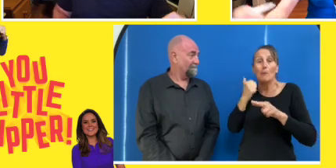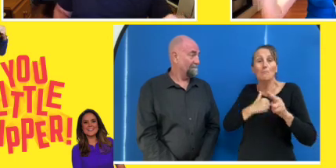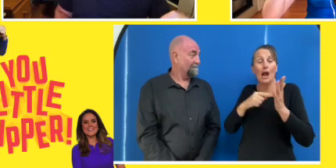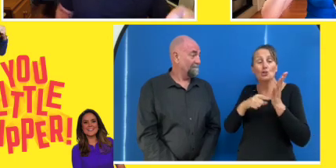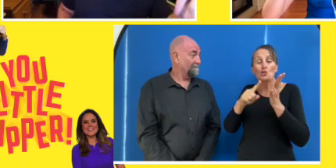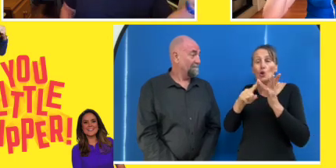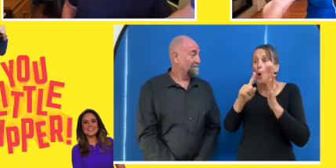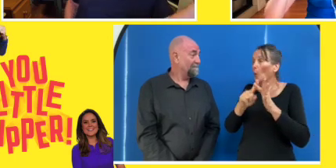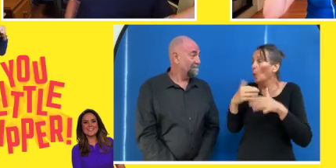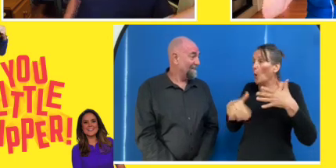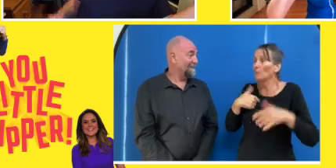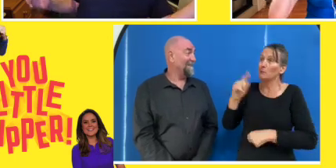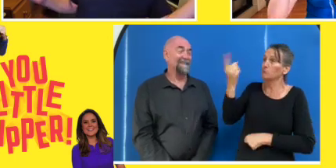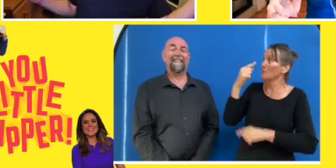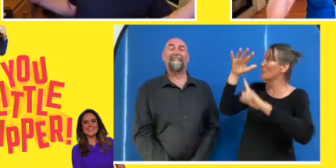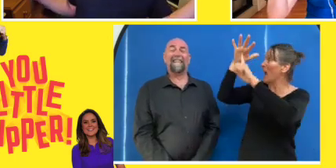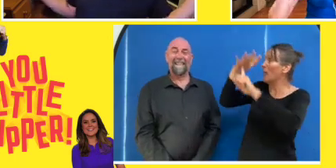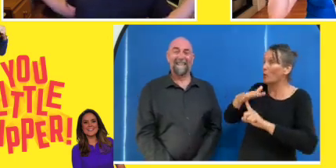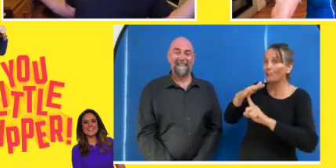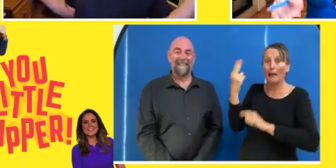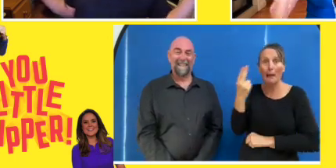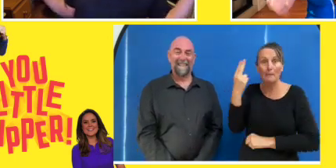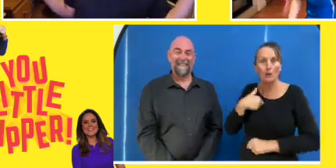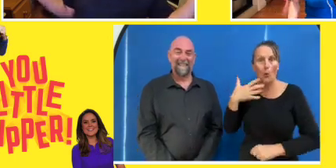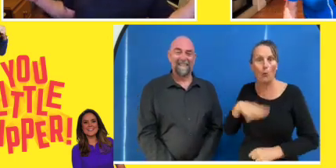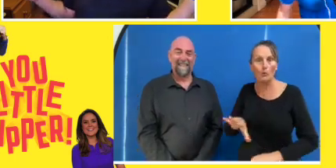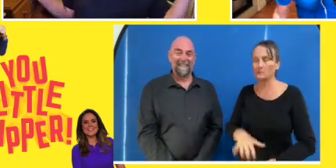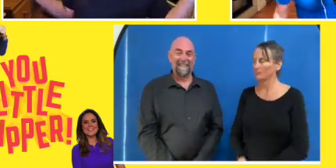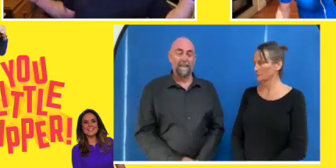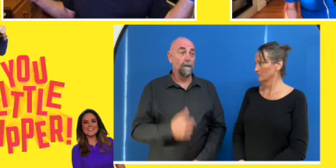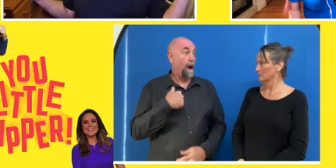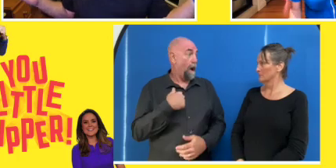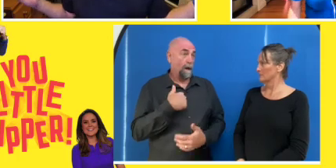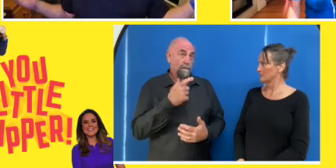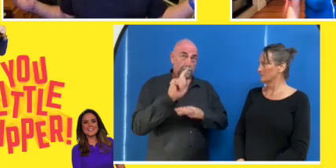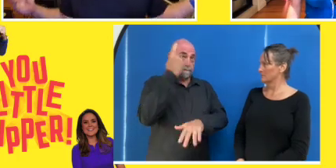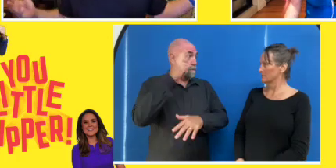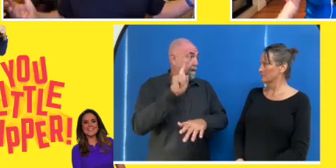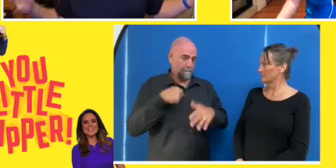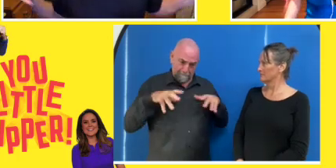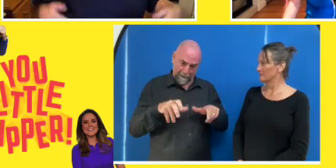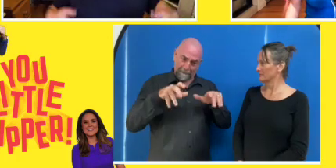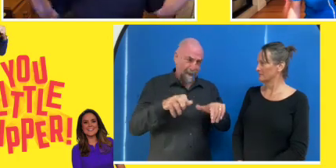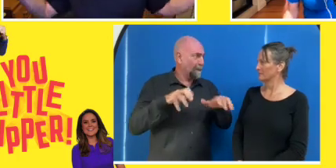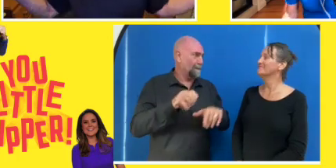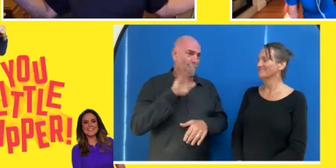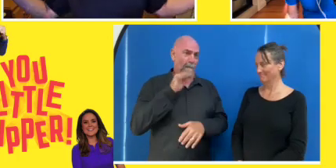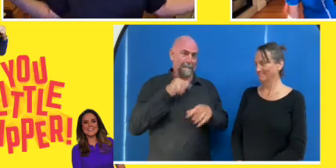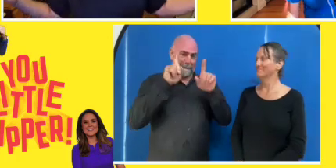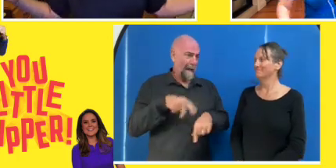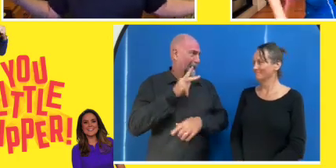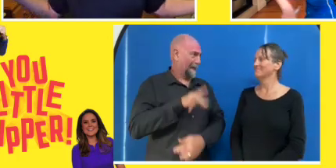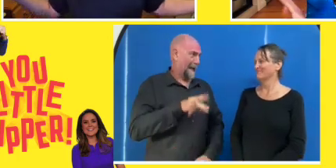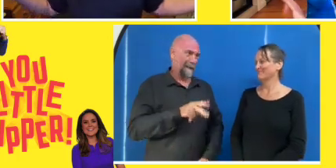I'm talking a stubbed toe, air ambulance. Get me out. I would be demanding a massage before I even attempted to